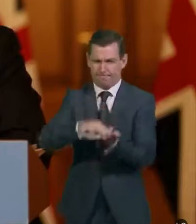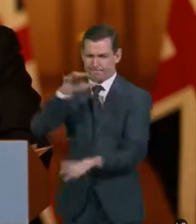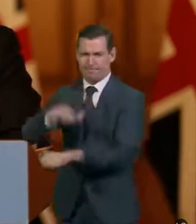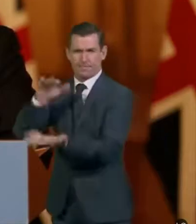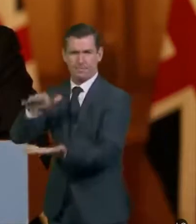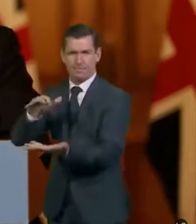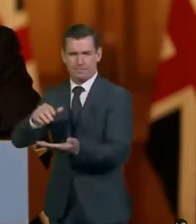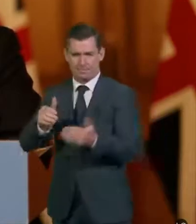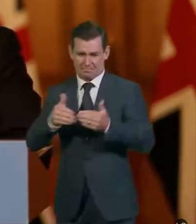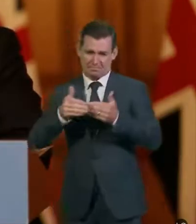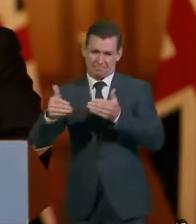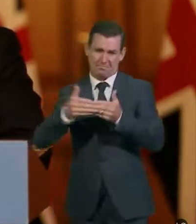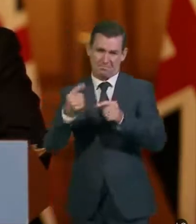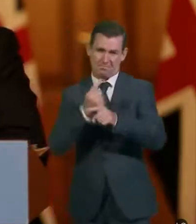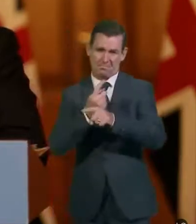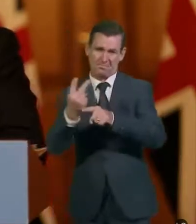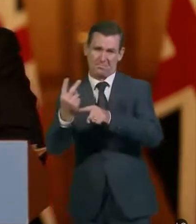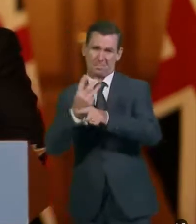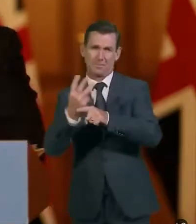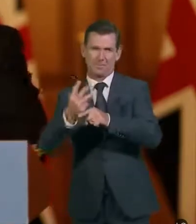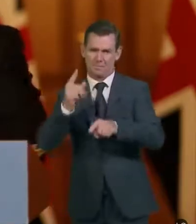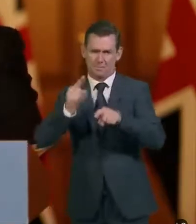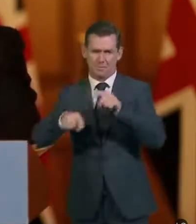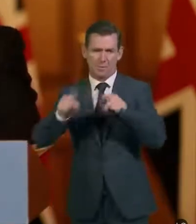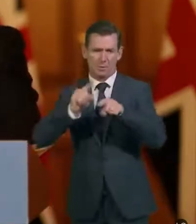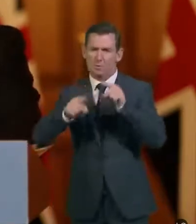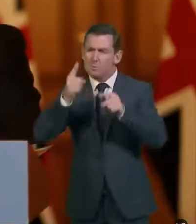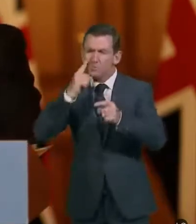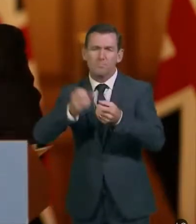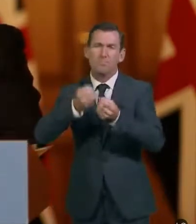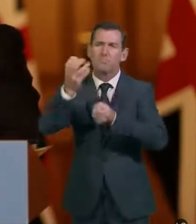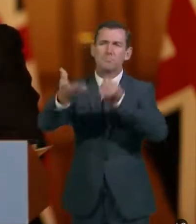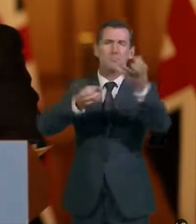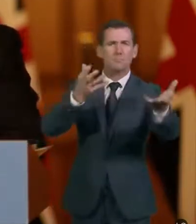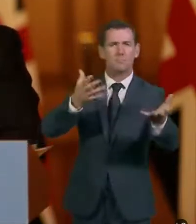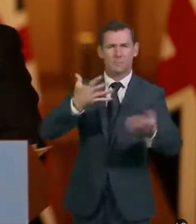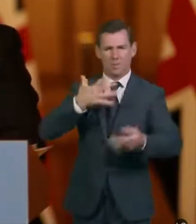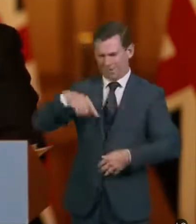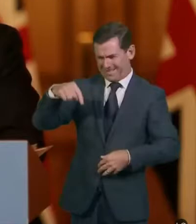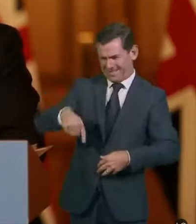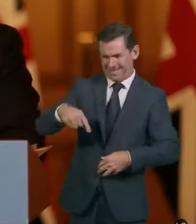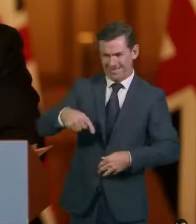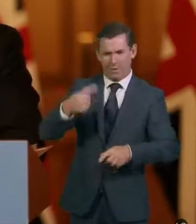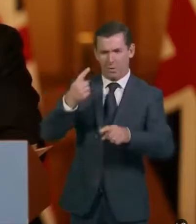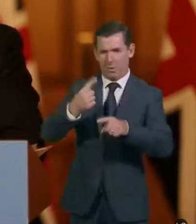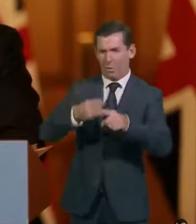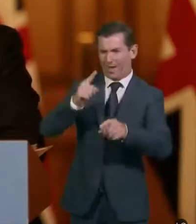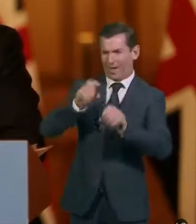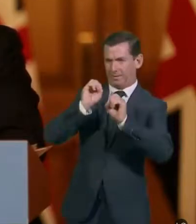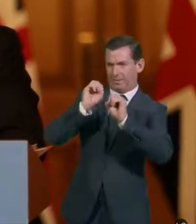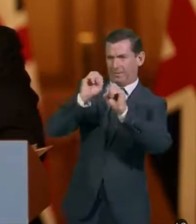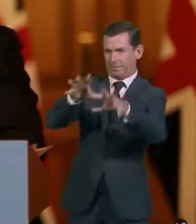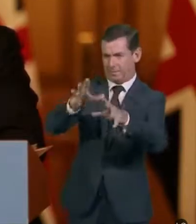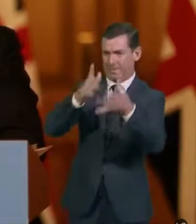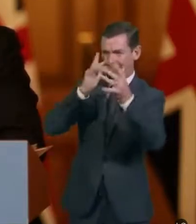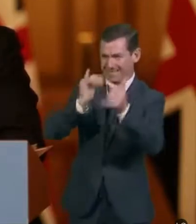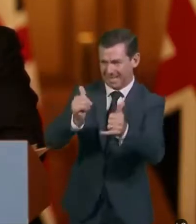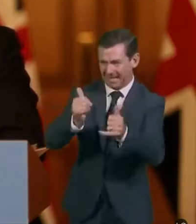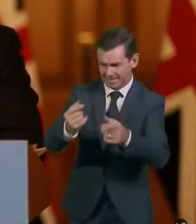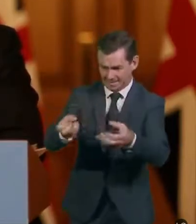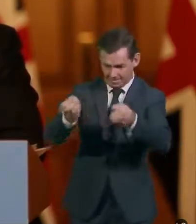will enable us to do quick turnaround tests on NHS and care home staff